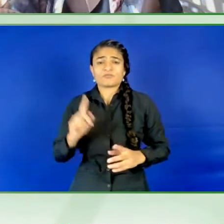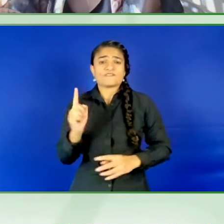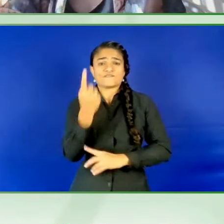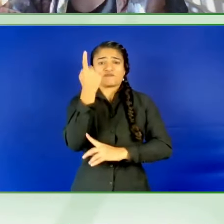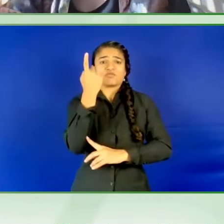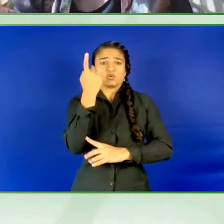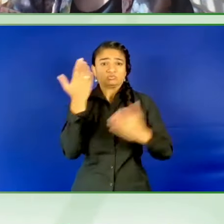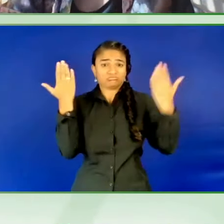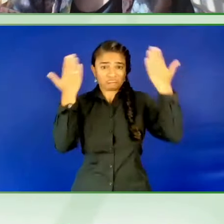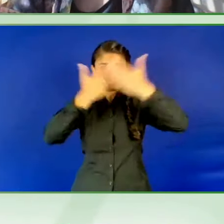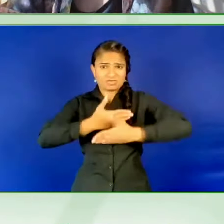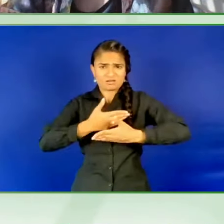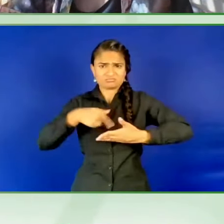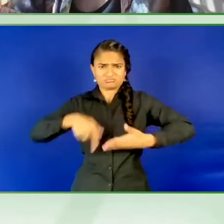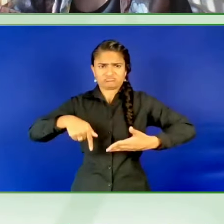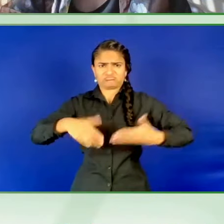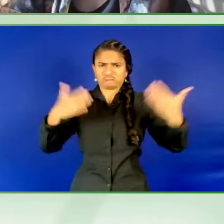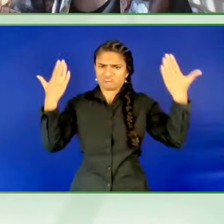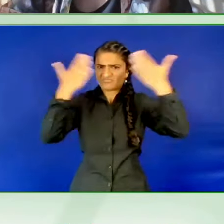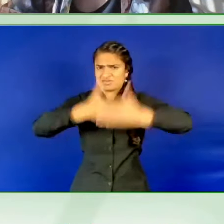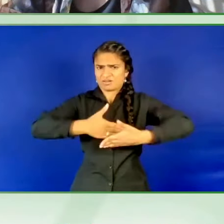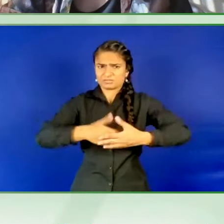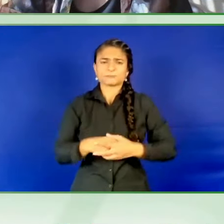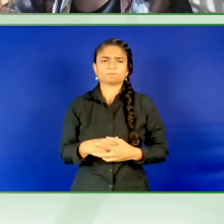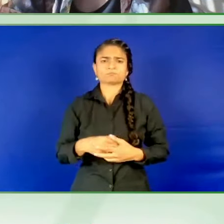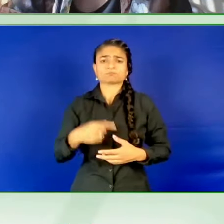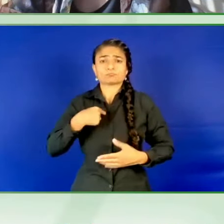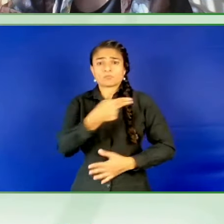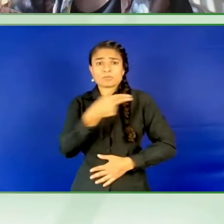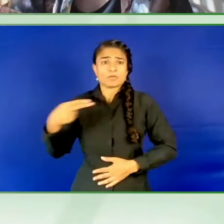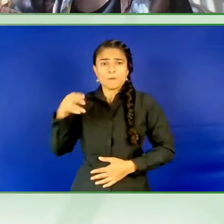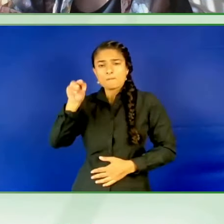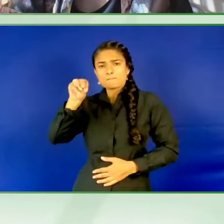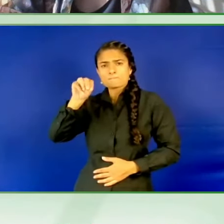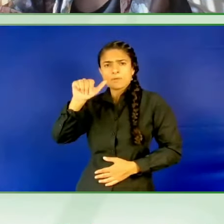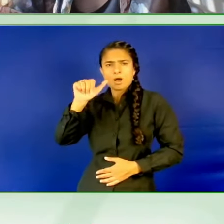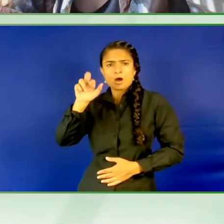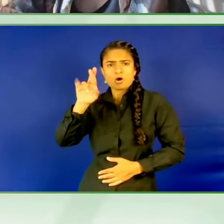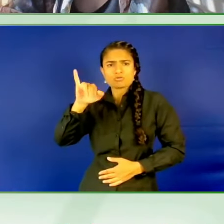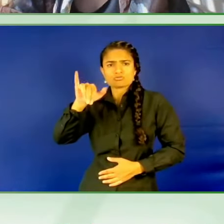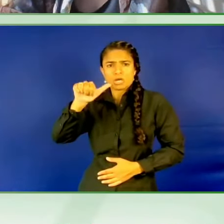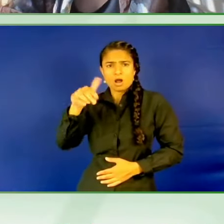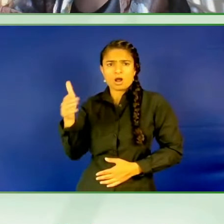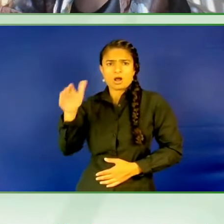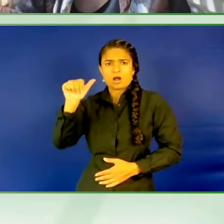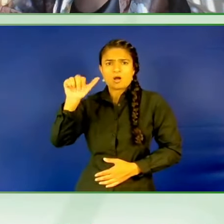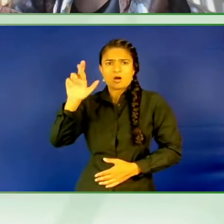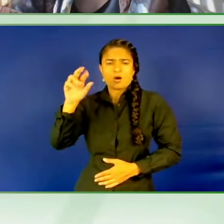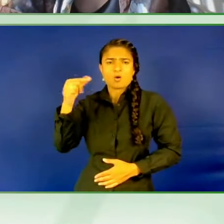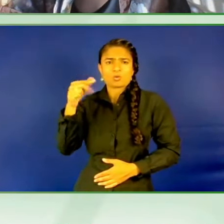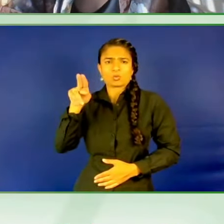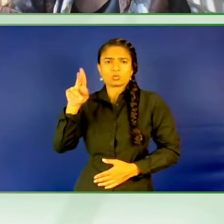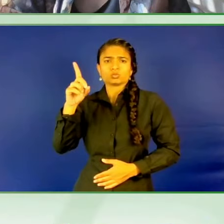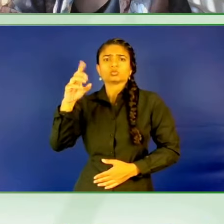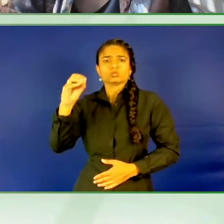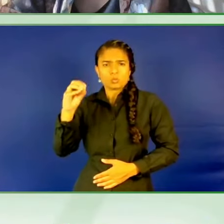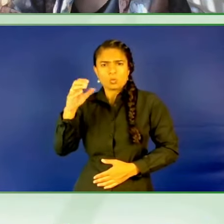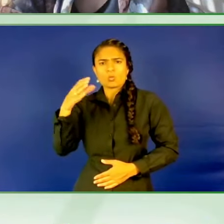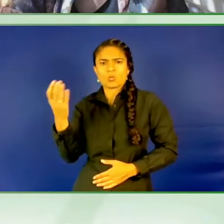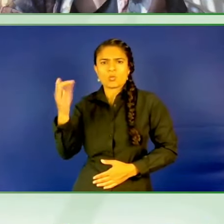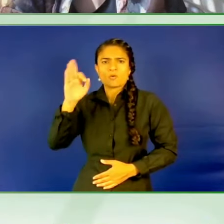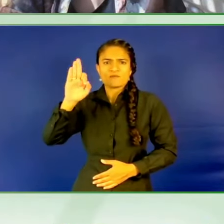evolution. I'm also the current president of the Chilean Astronomical Society, where one of my goals is to make